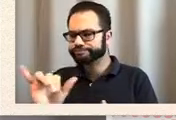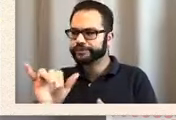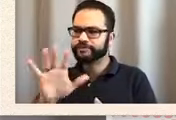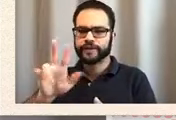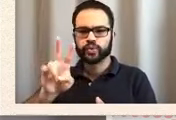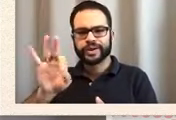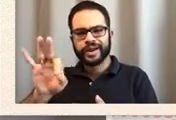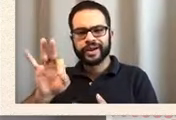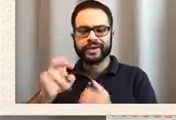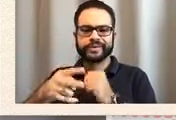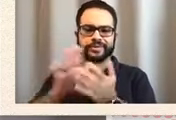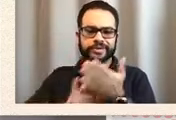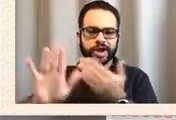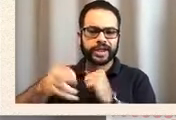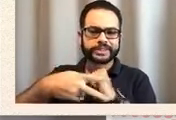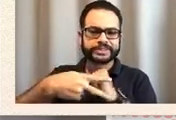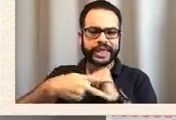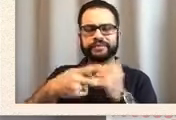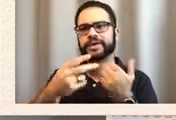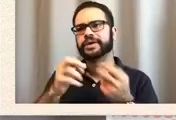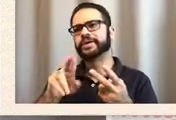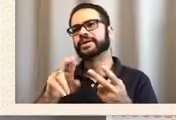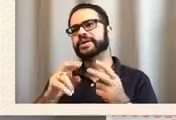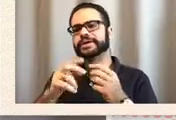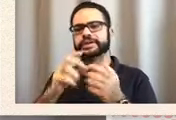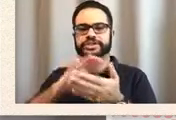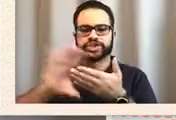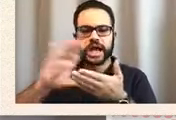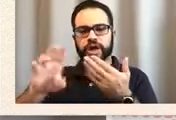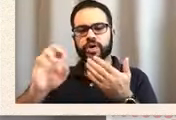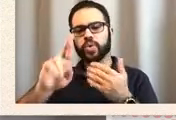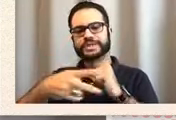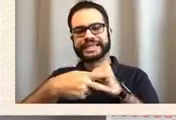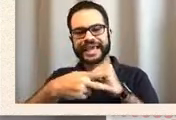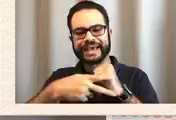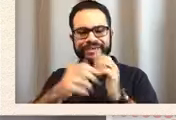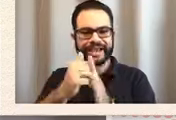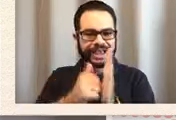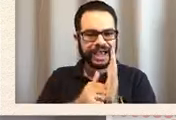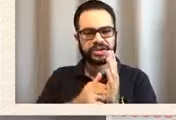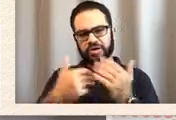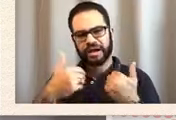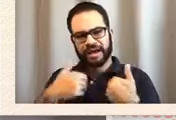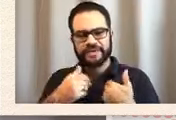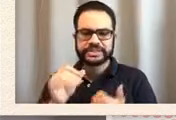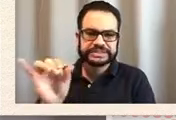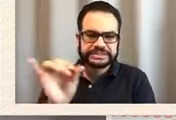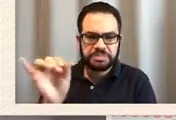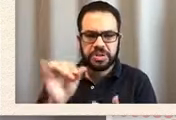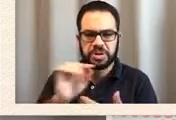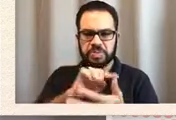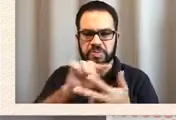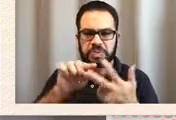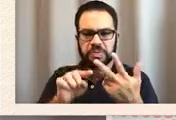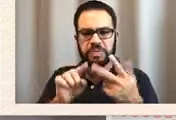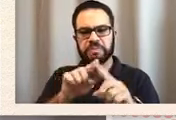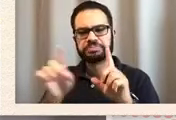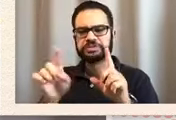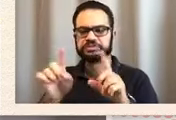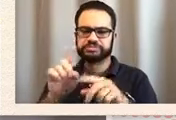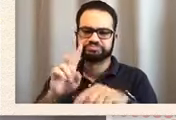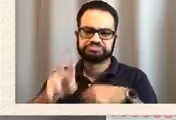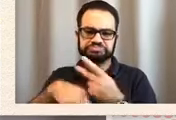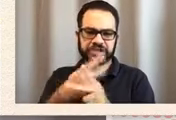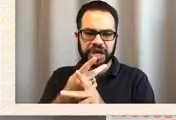plan, a checking and savings account, or a special needs trust. So it has some similarities all three of these different types of financial